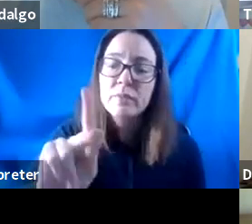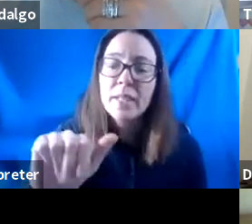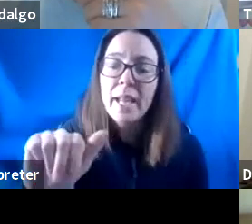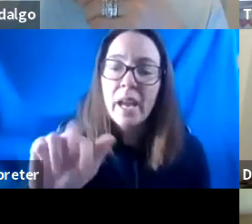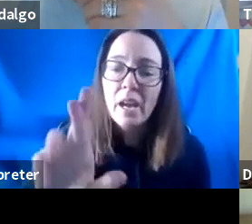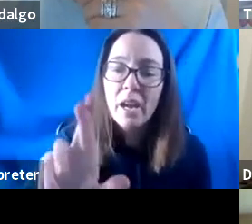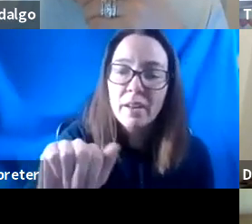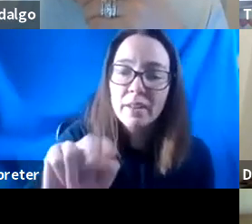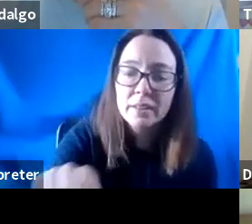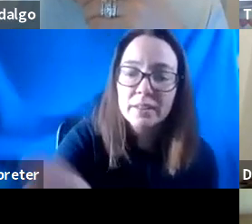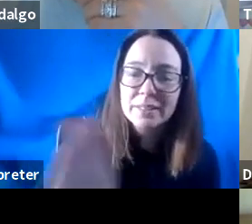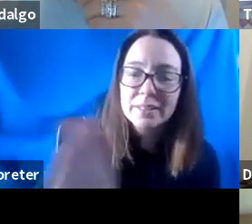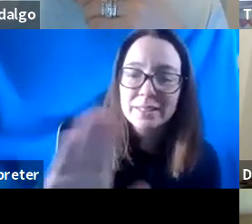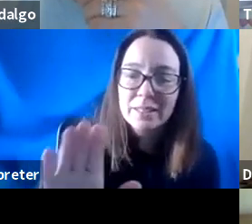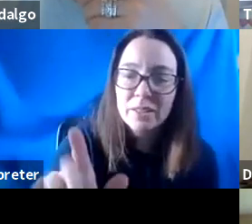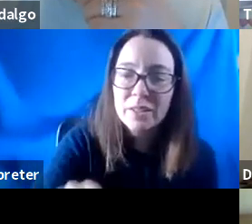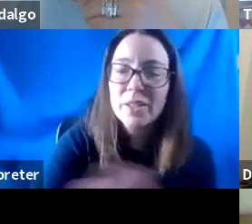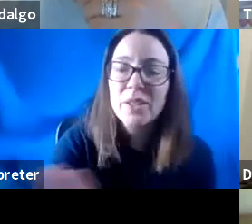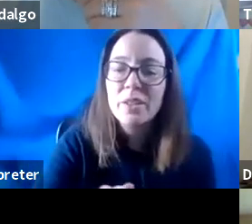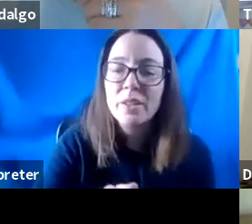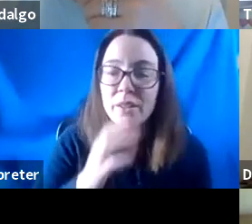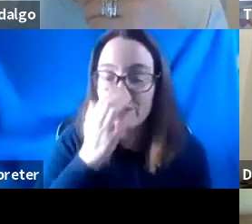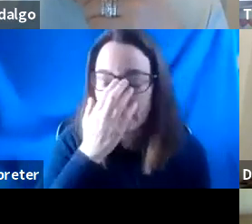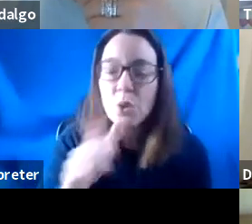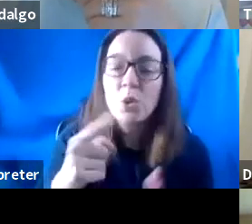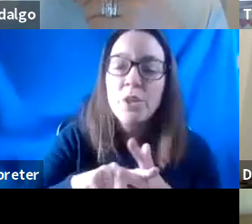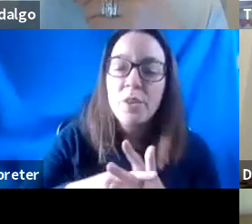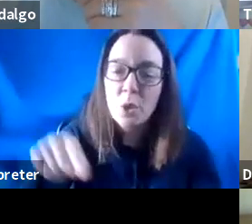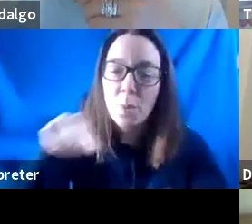One moment, we're gonna let her know that she's One muted. person was